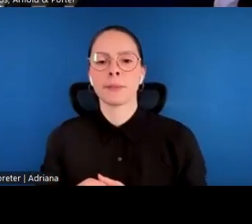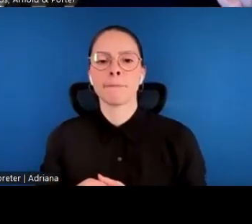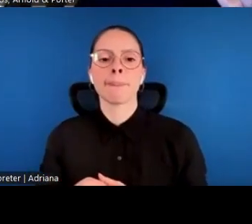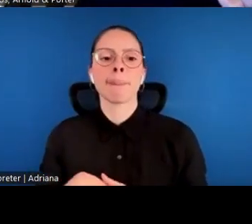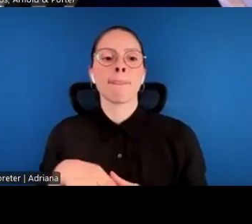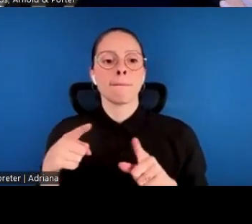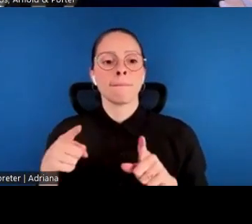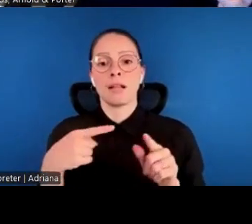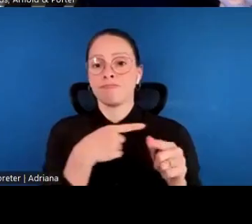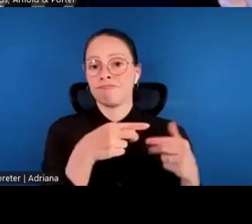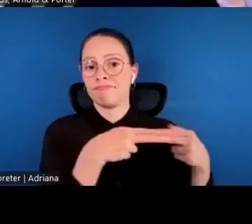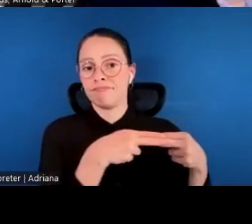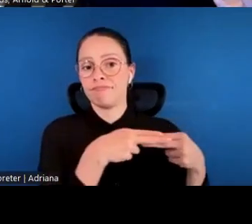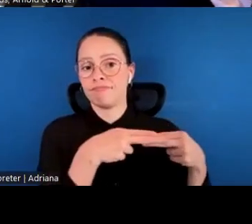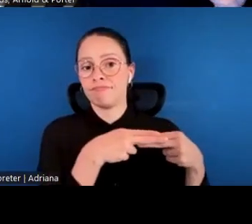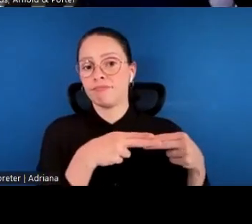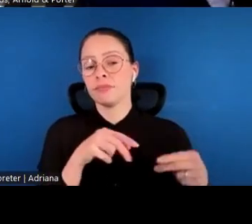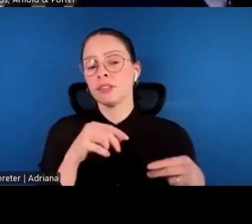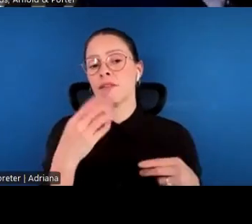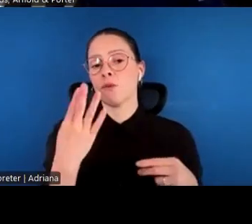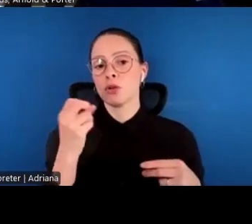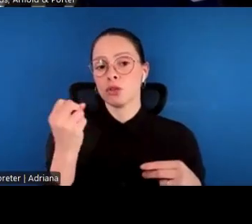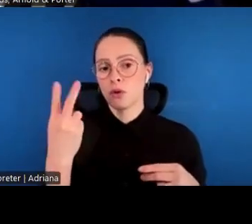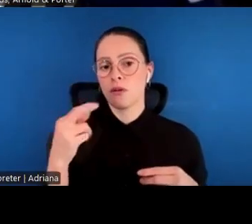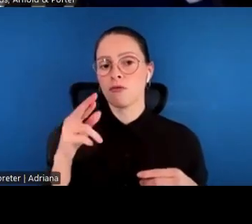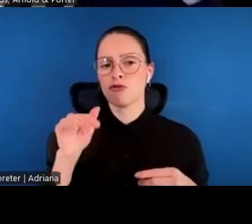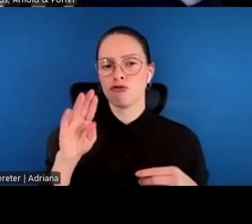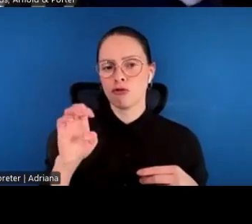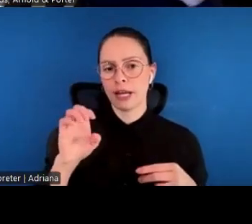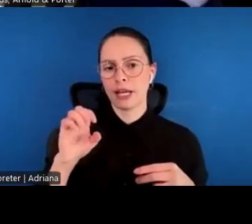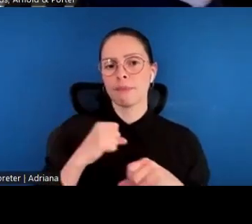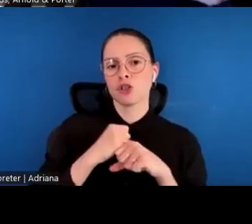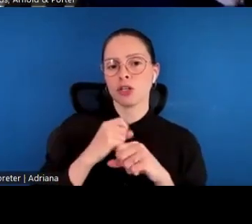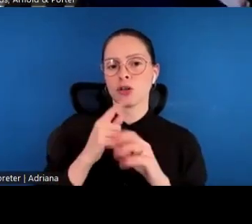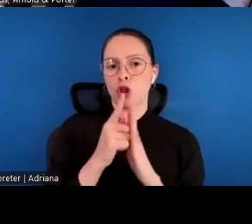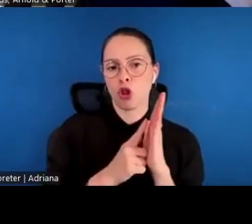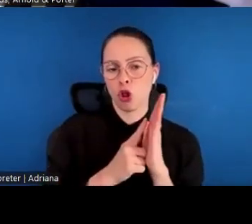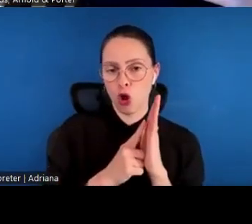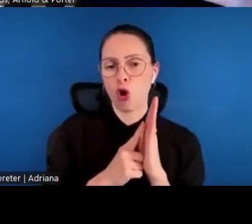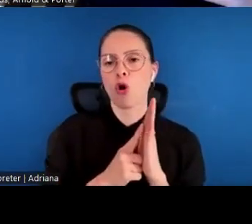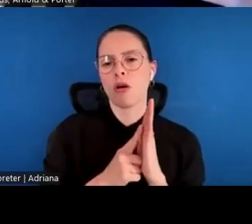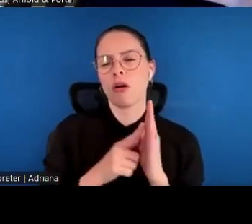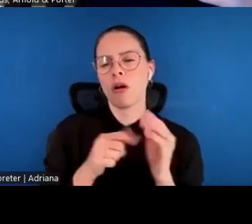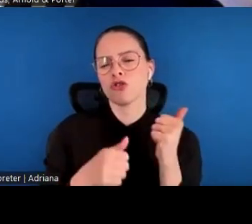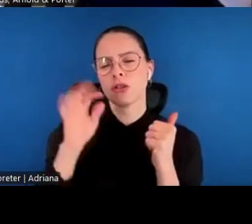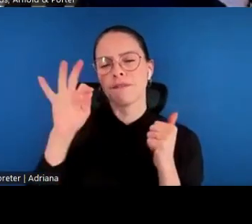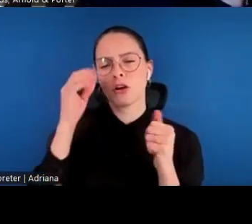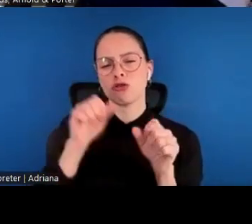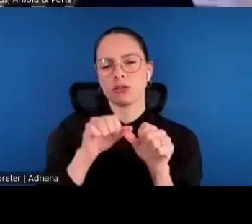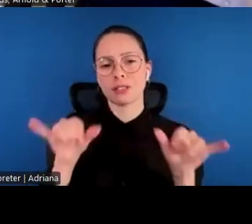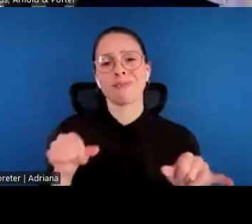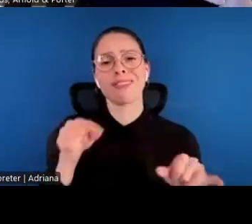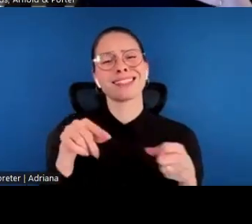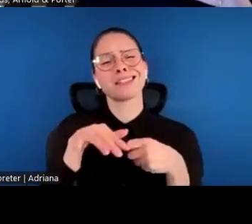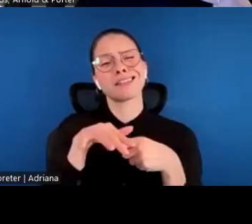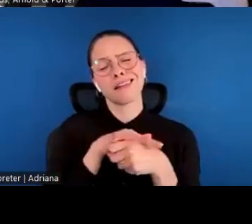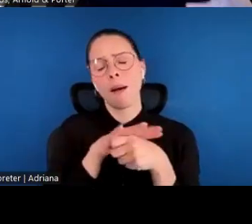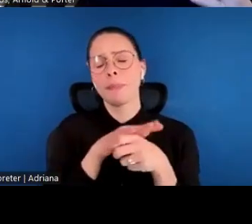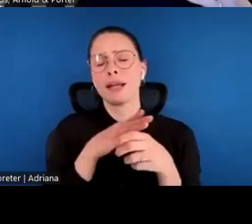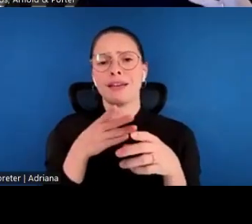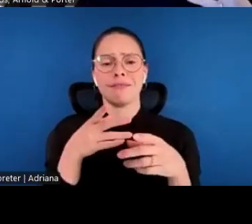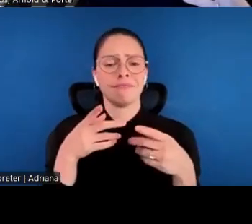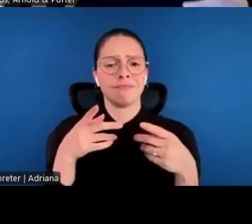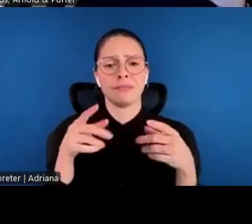Evidence 412, which is the rape shield law, which is modeled on the federal system. This is a common area of practice